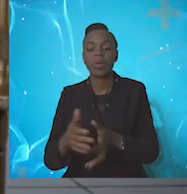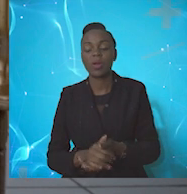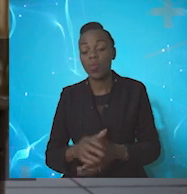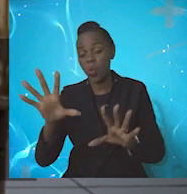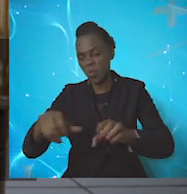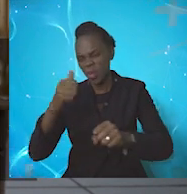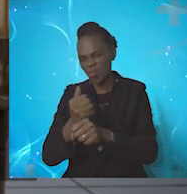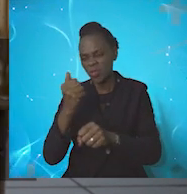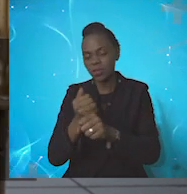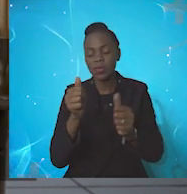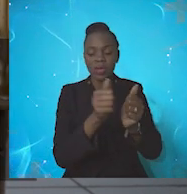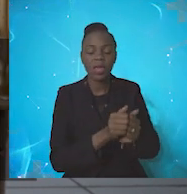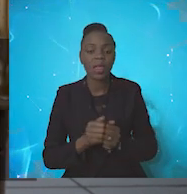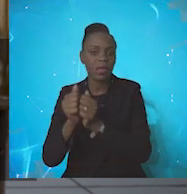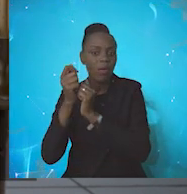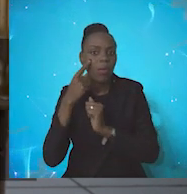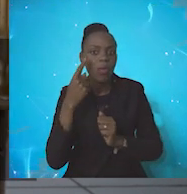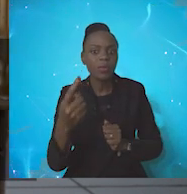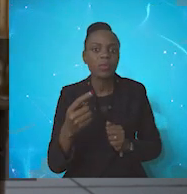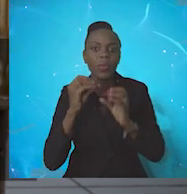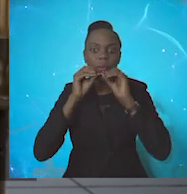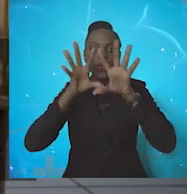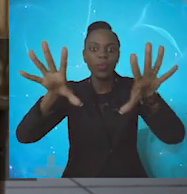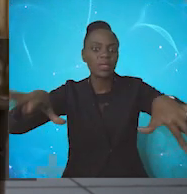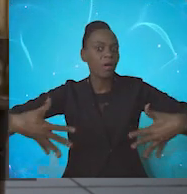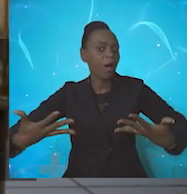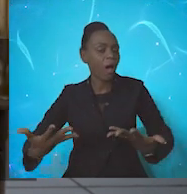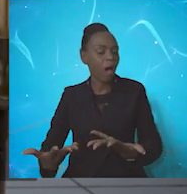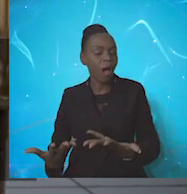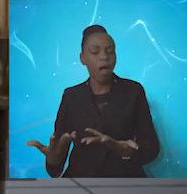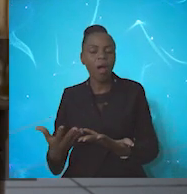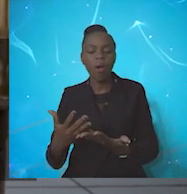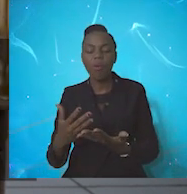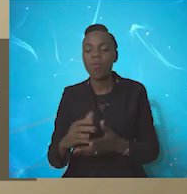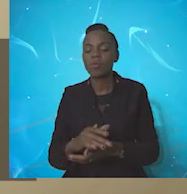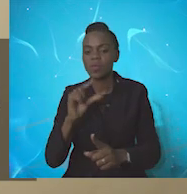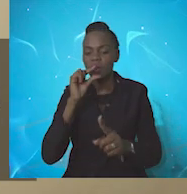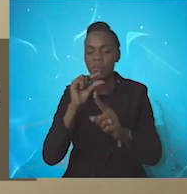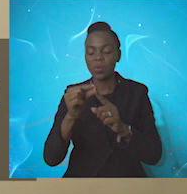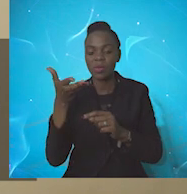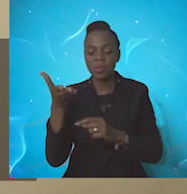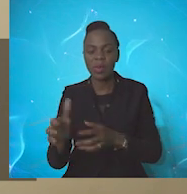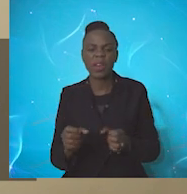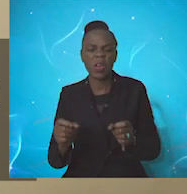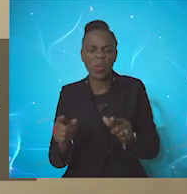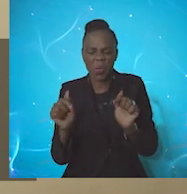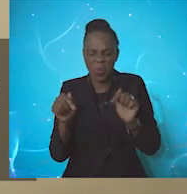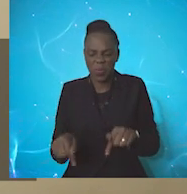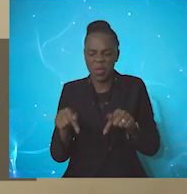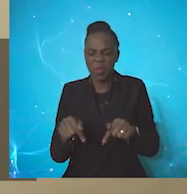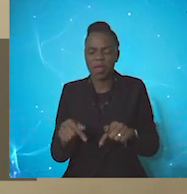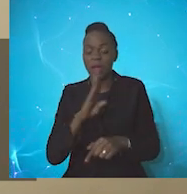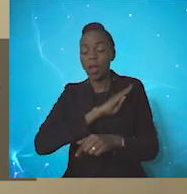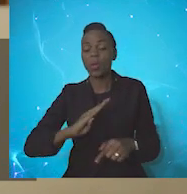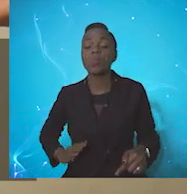timagwira nawo ntchito limodzi kuona kuti tingafalise bwanji uthenga wa cryptococcal meningitis tangoyamba kumene ndi body